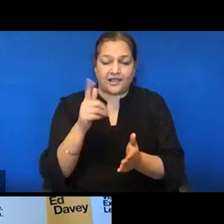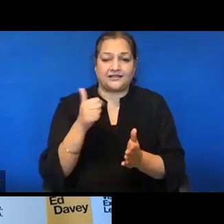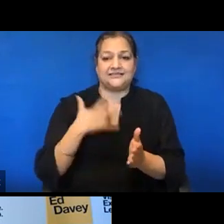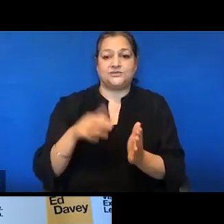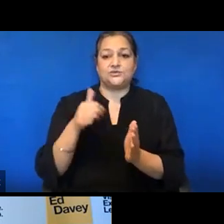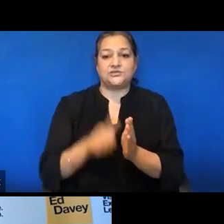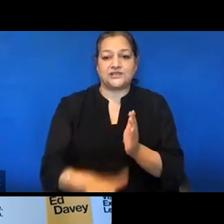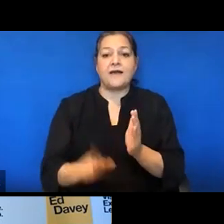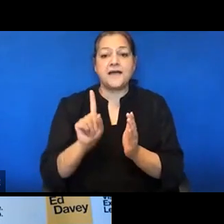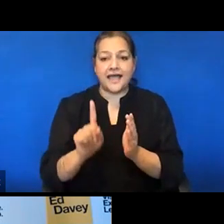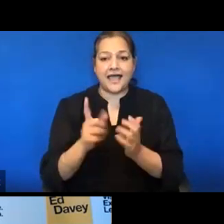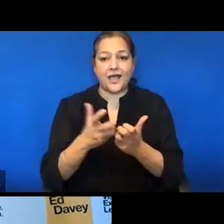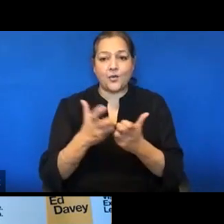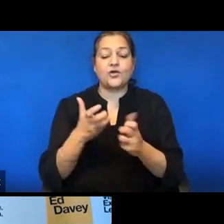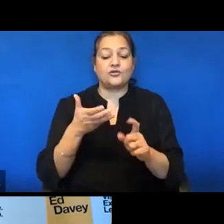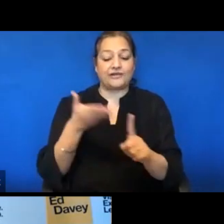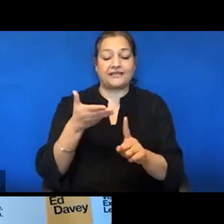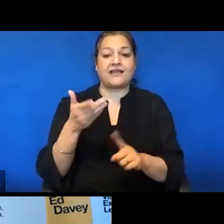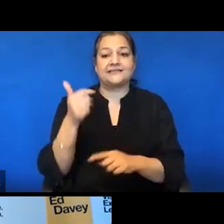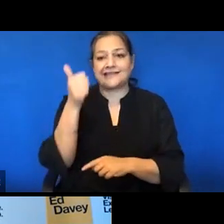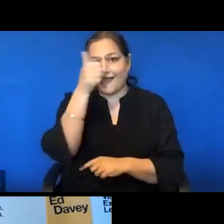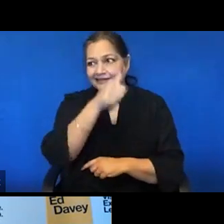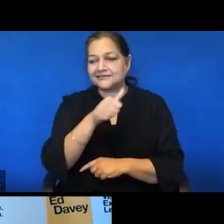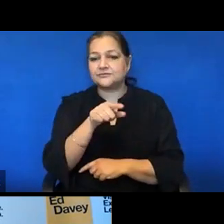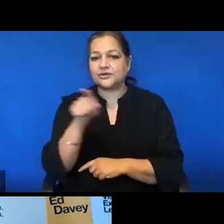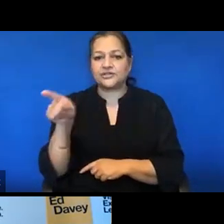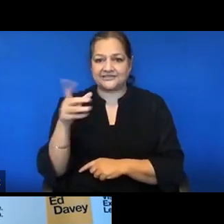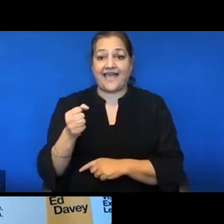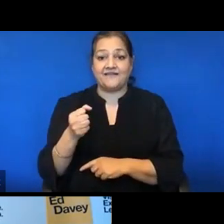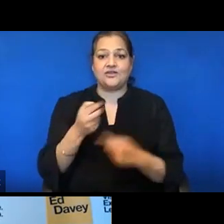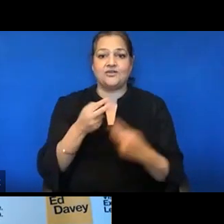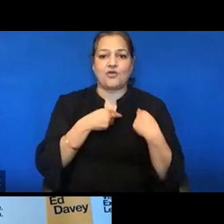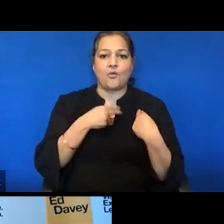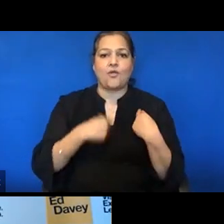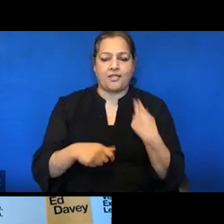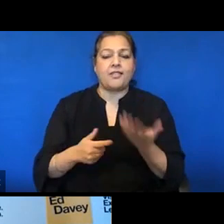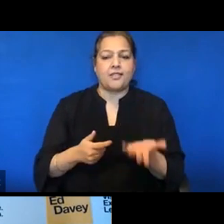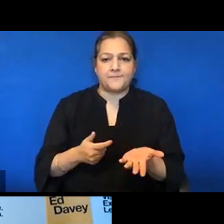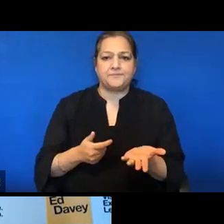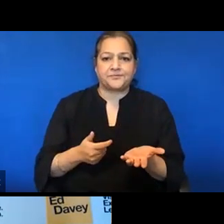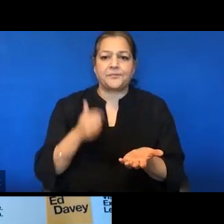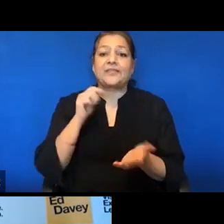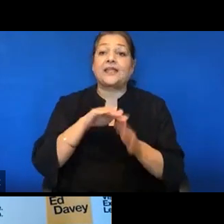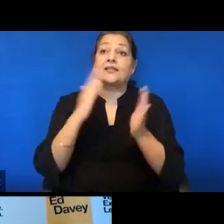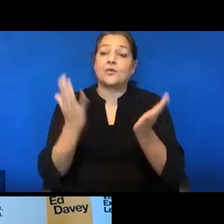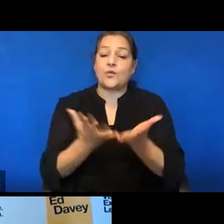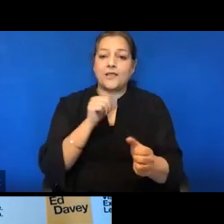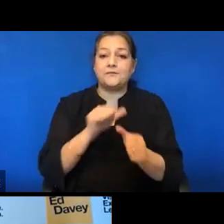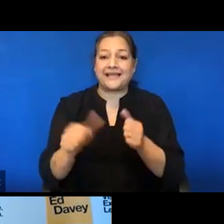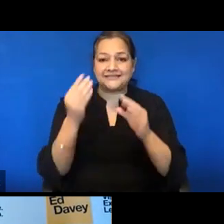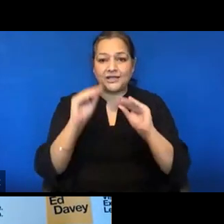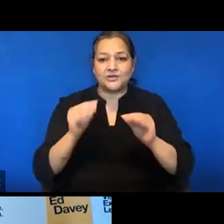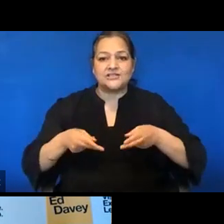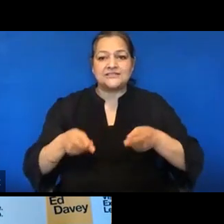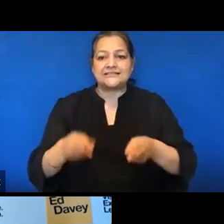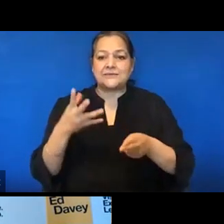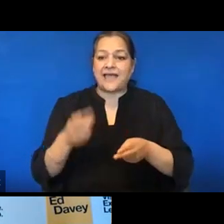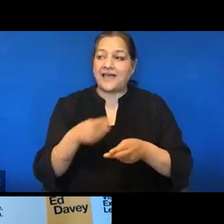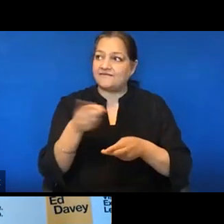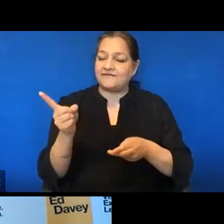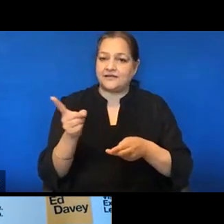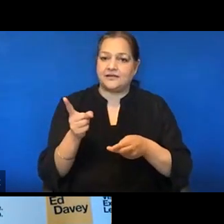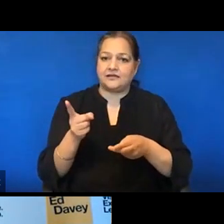by recognizing that experts have a part to play in this. The best education systems in the world actually have some of the best trained teachers in